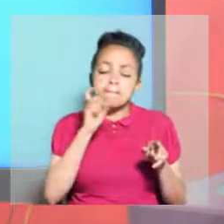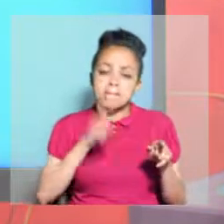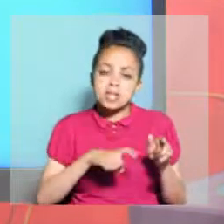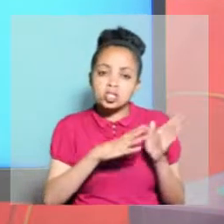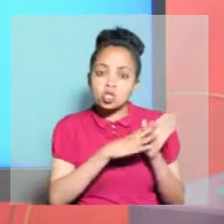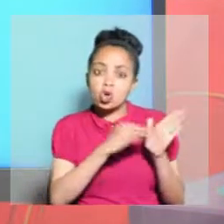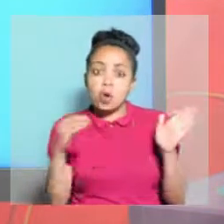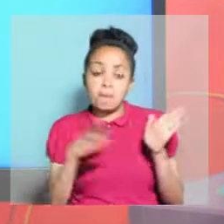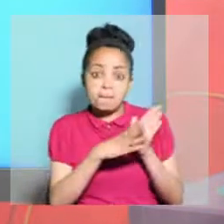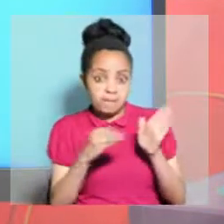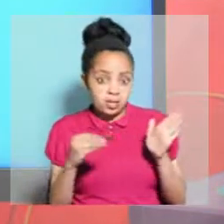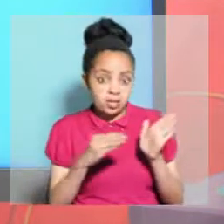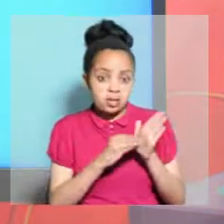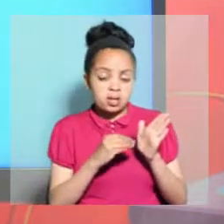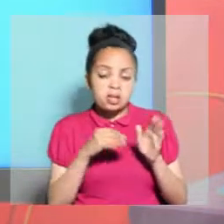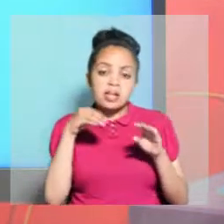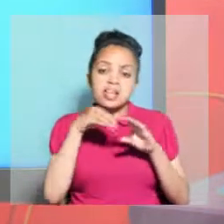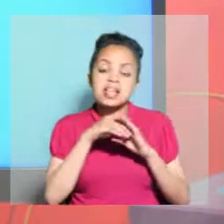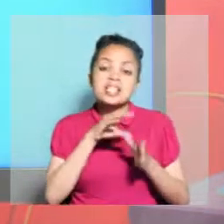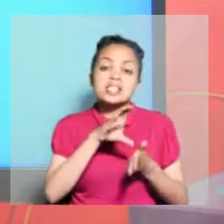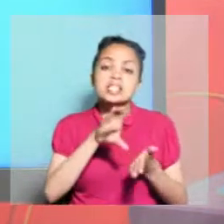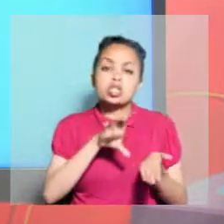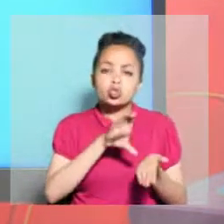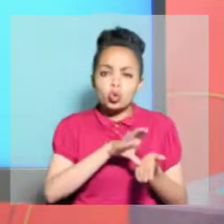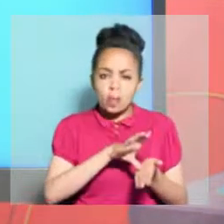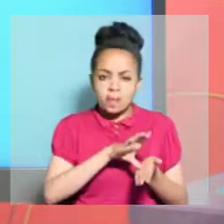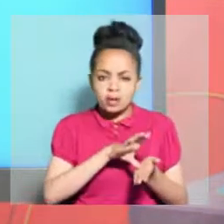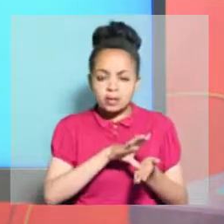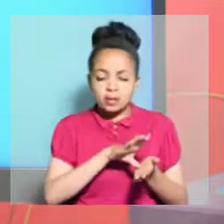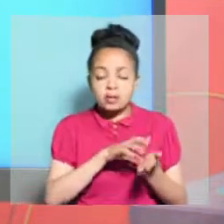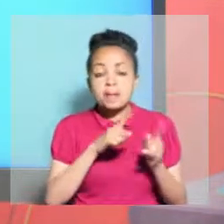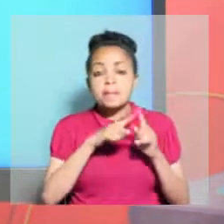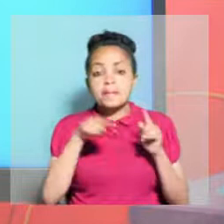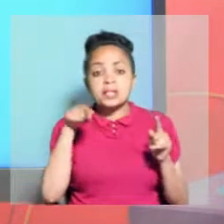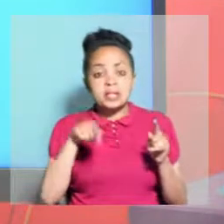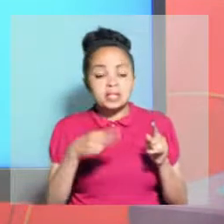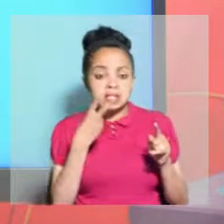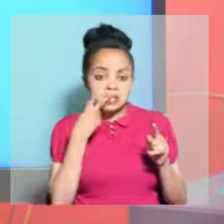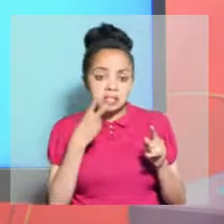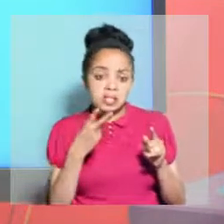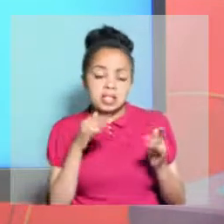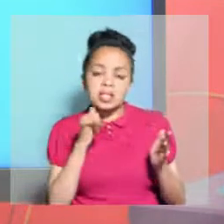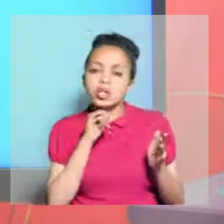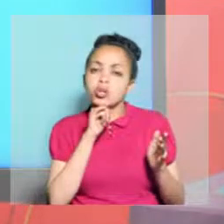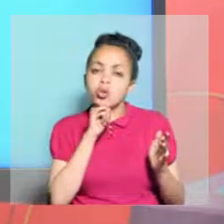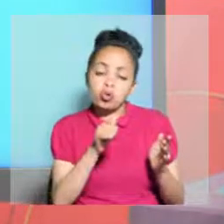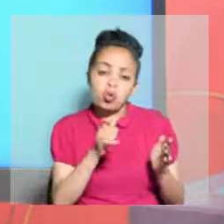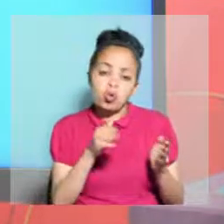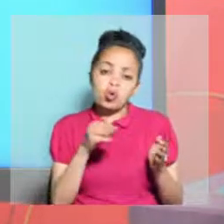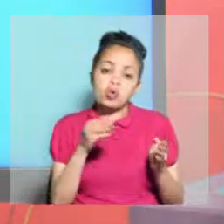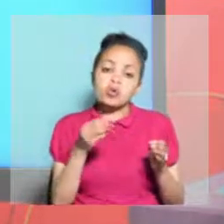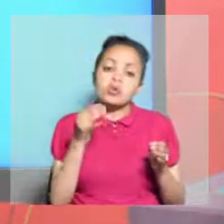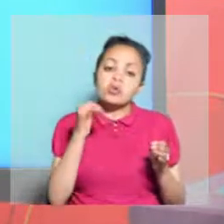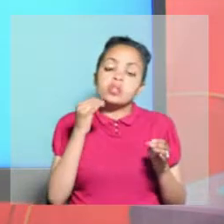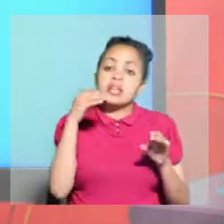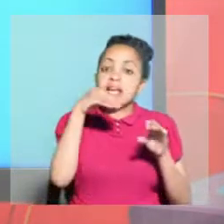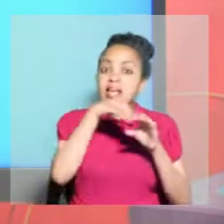that can be held together by centromere during meiosis I. But here, there is no more